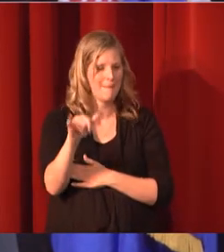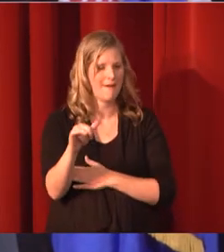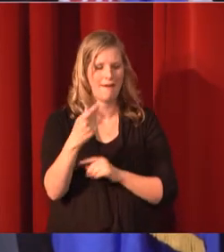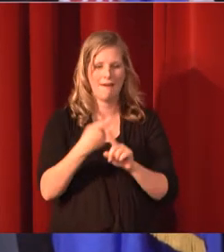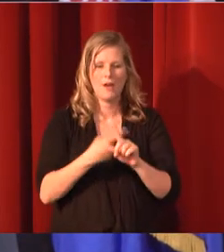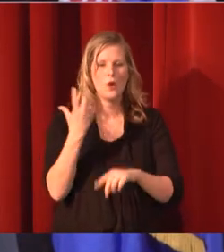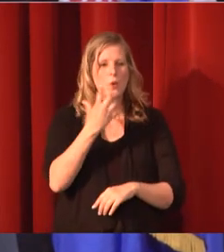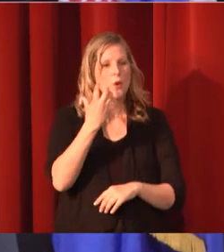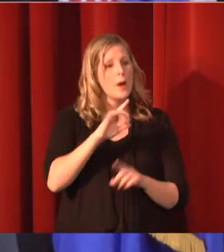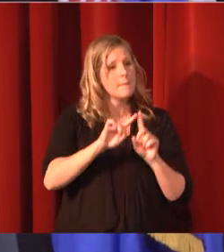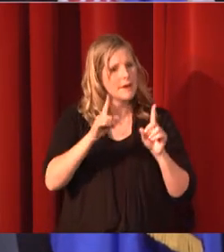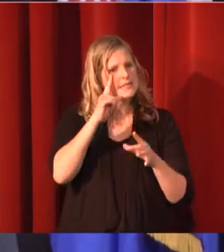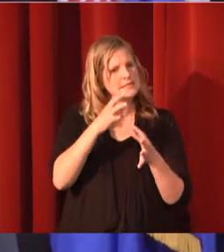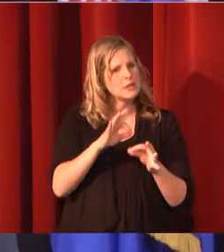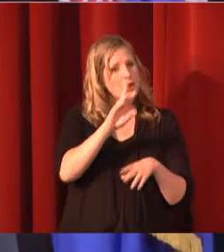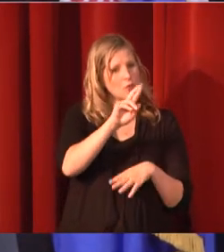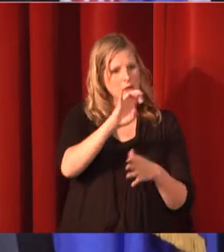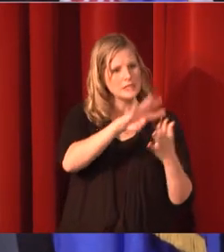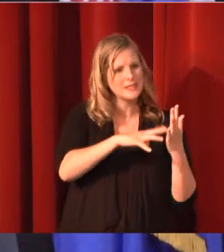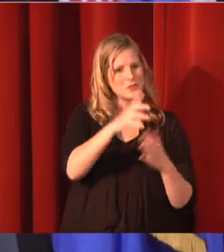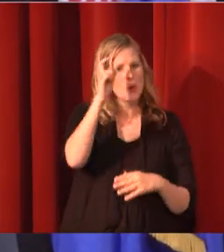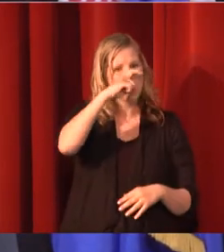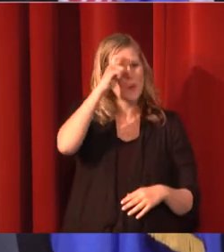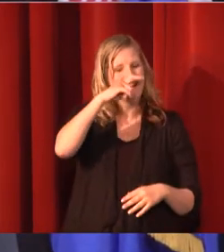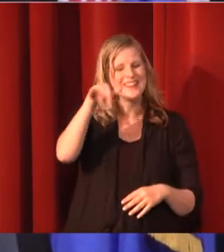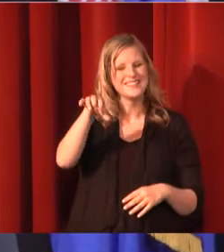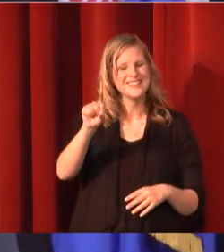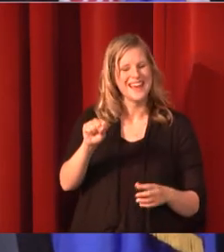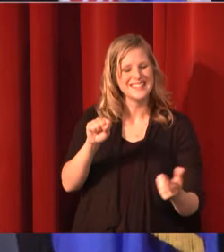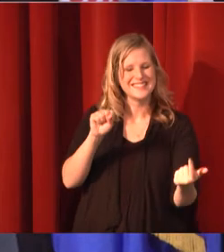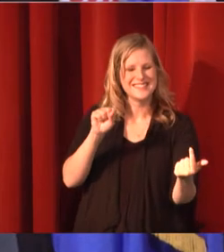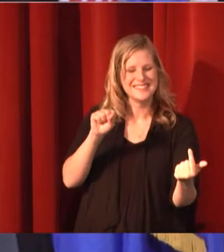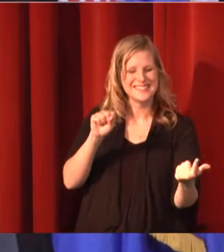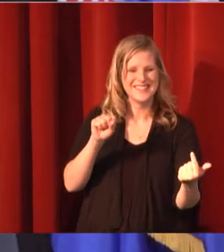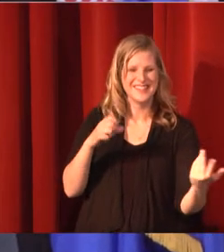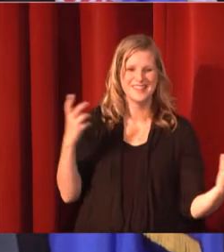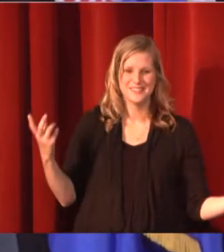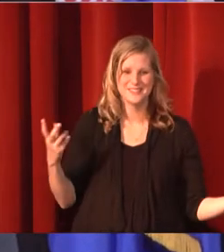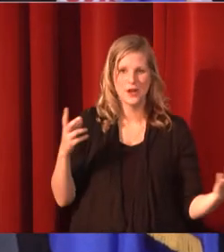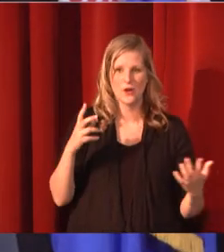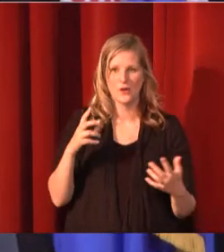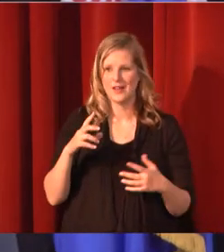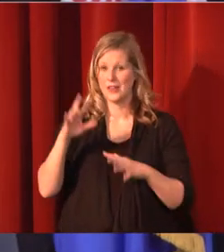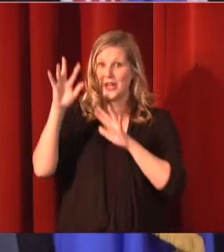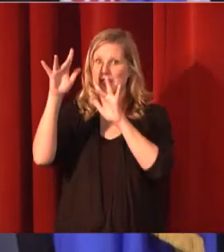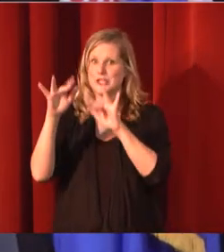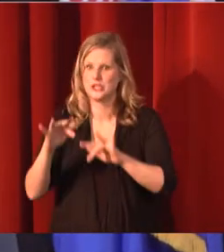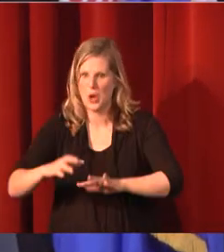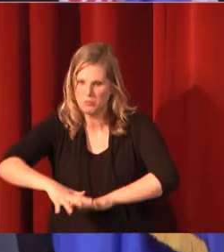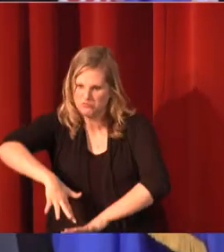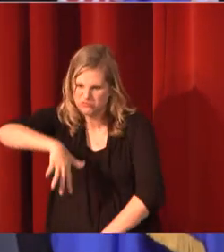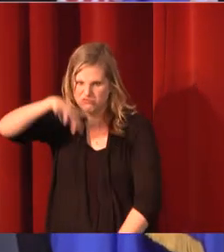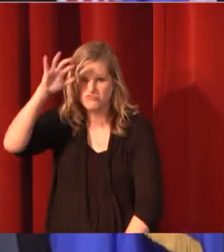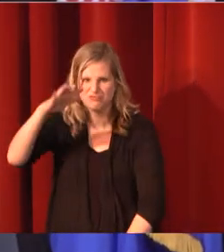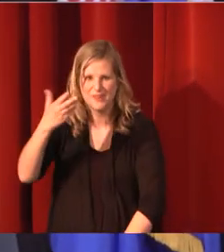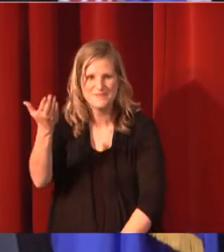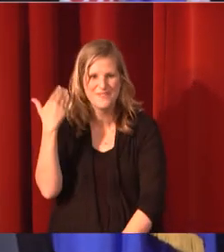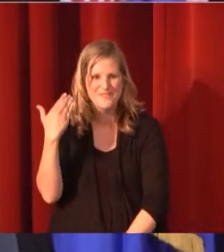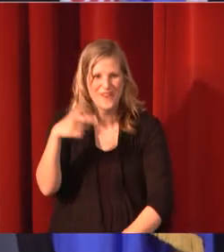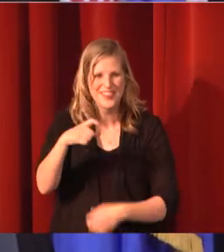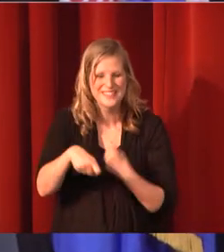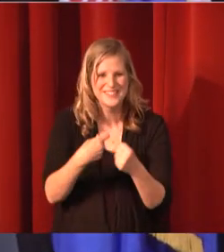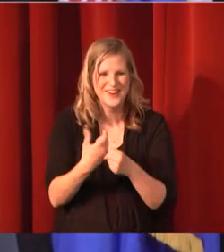that the decision to reschedule this was wise given the snow Nami situation we had and the earlier date